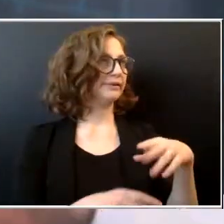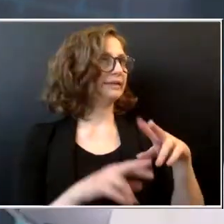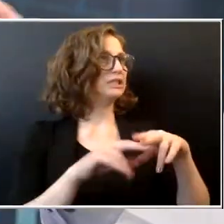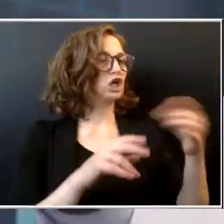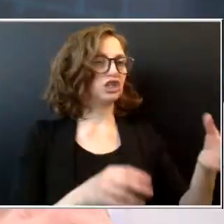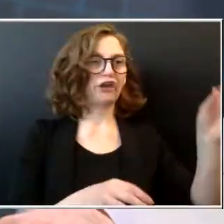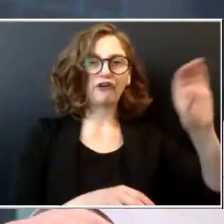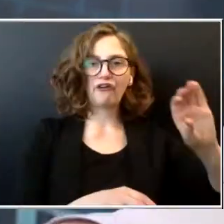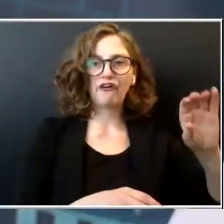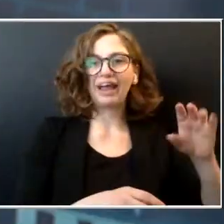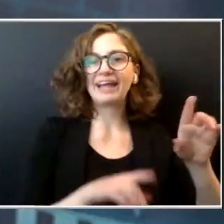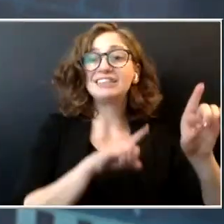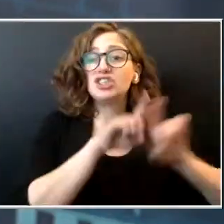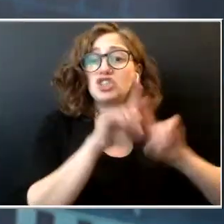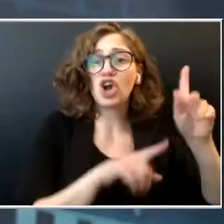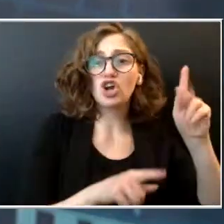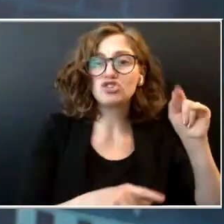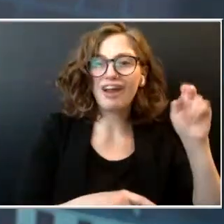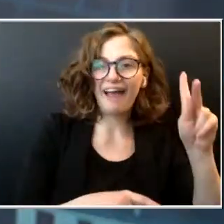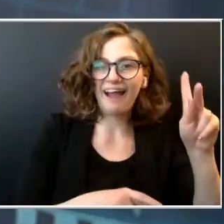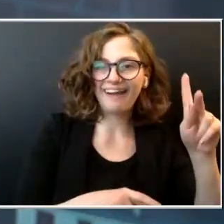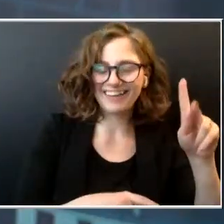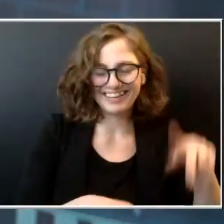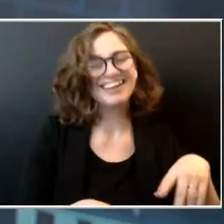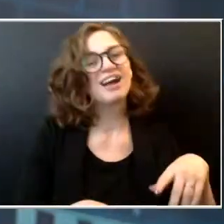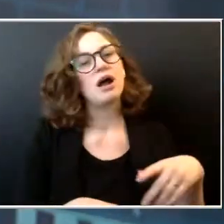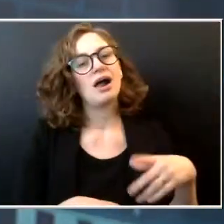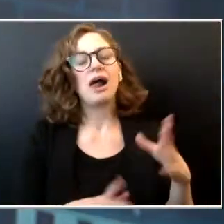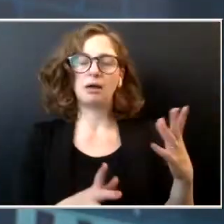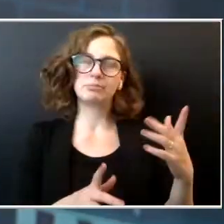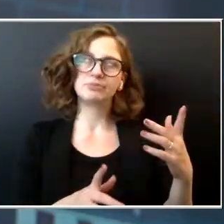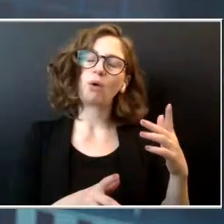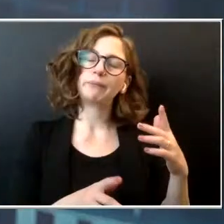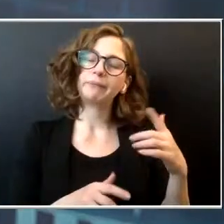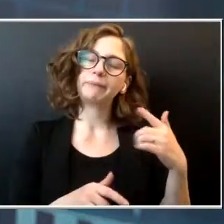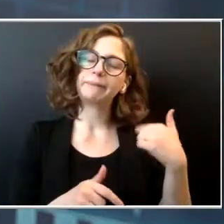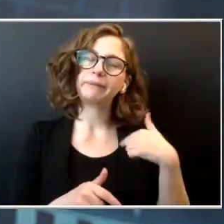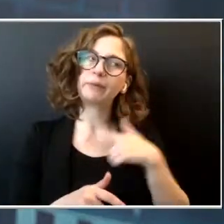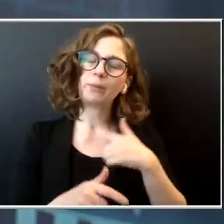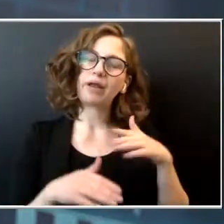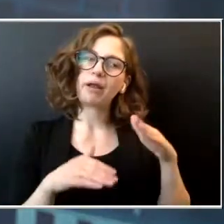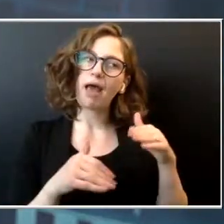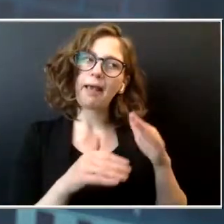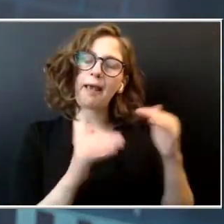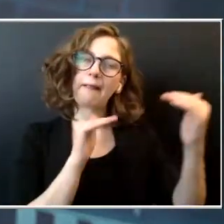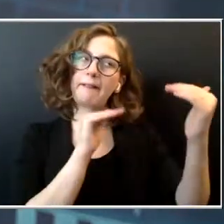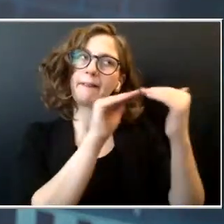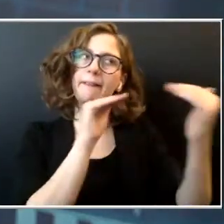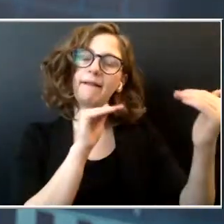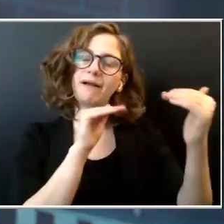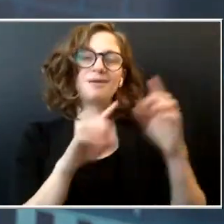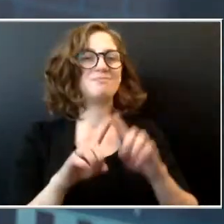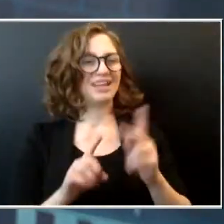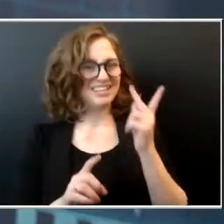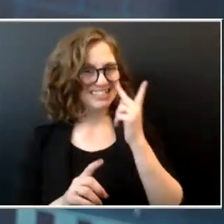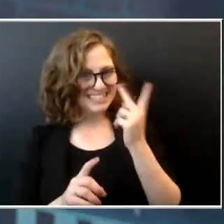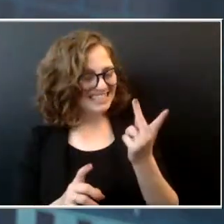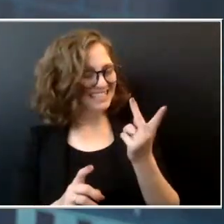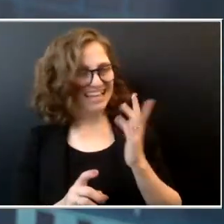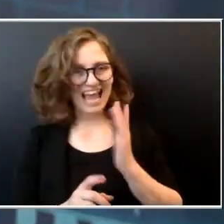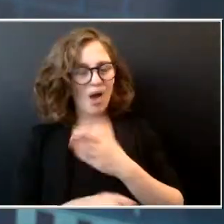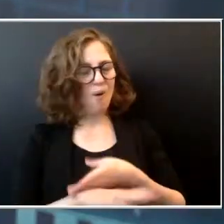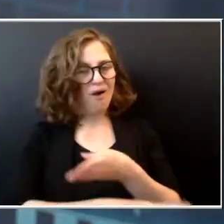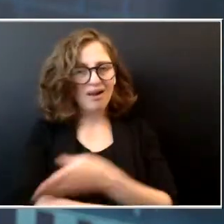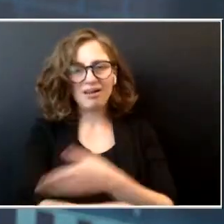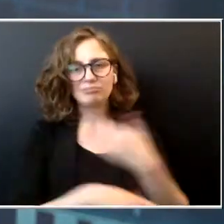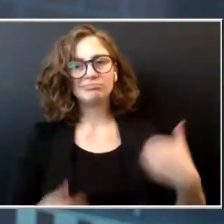little challenged. You've still got a ways to go. But to see where you've brought us and see where we're going is a remarkable time. I keep talking about it, the